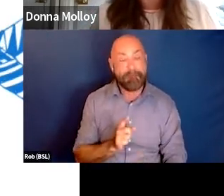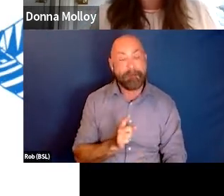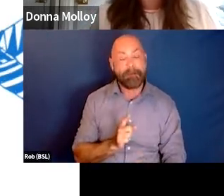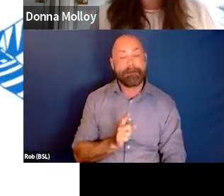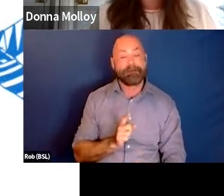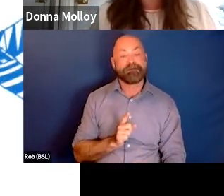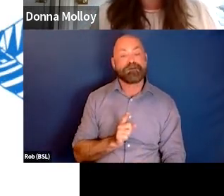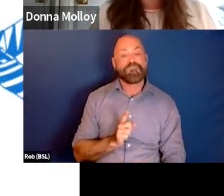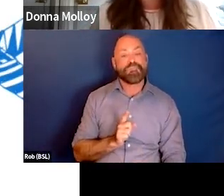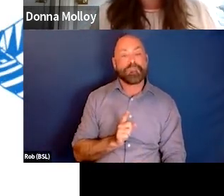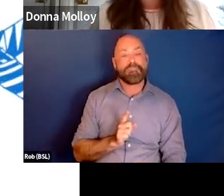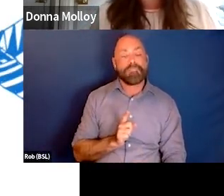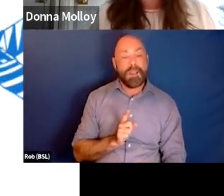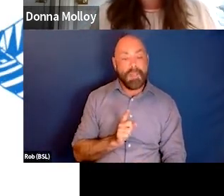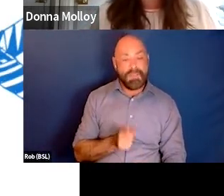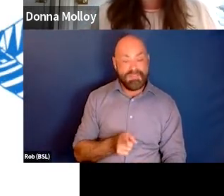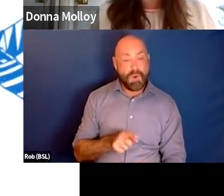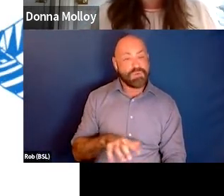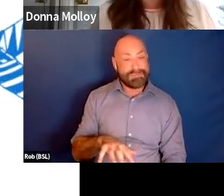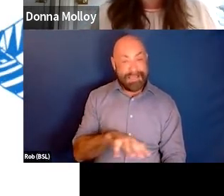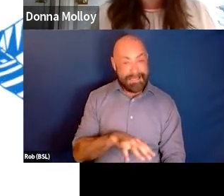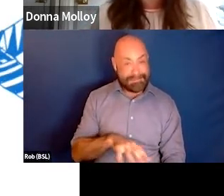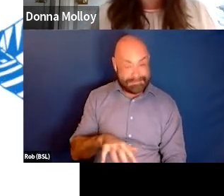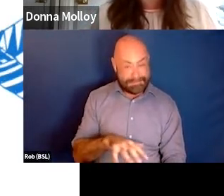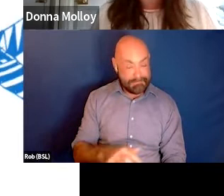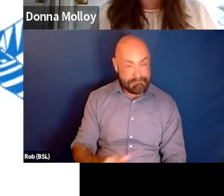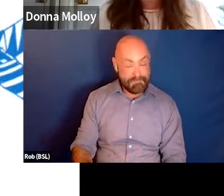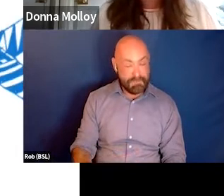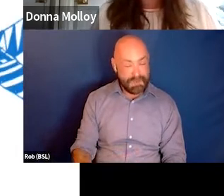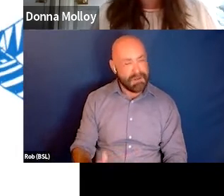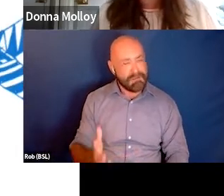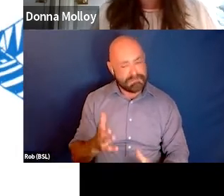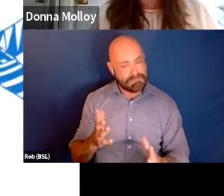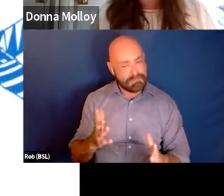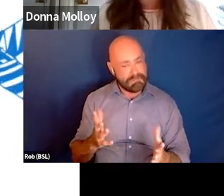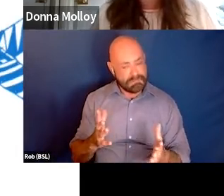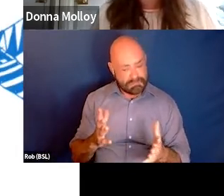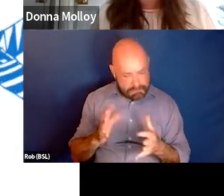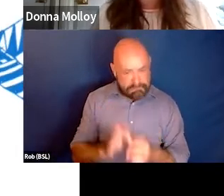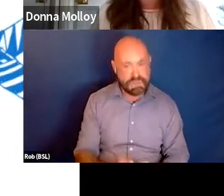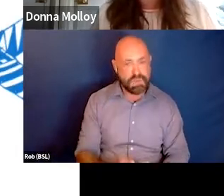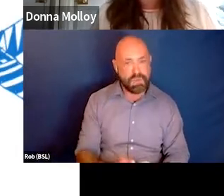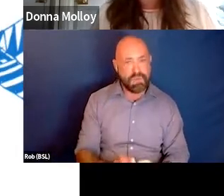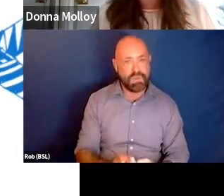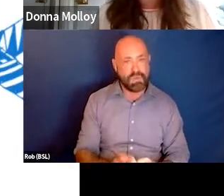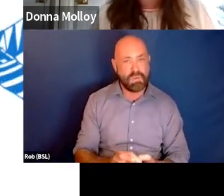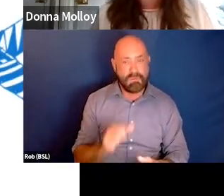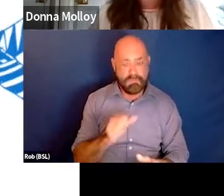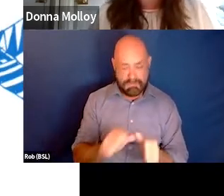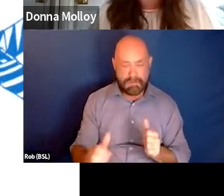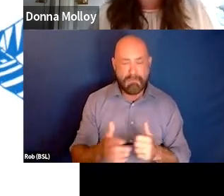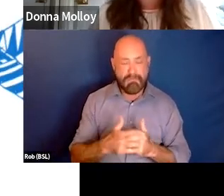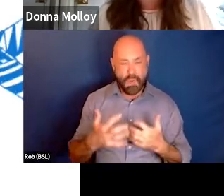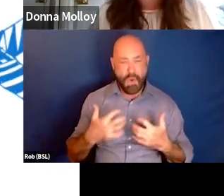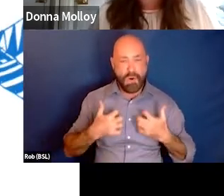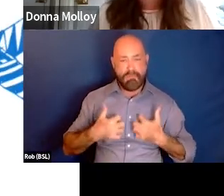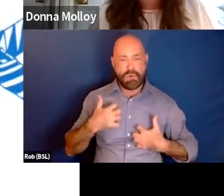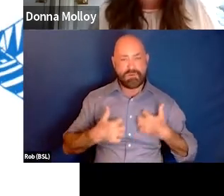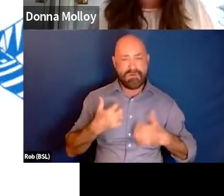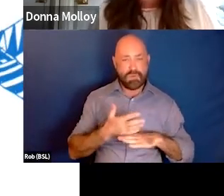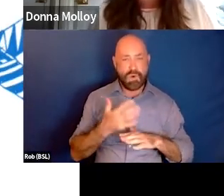we found that the process has really galvanised relationships and created new motivation around working